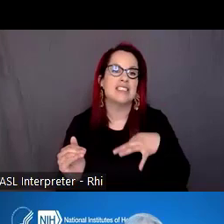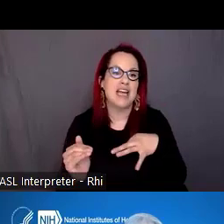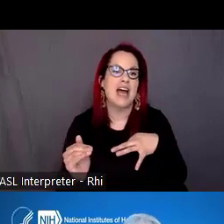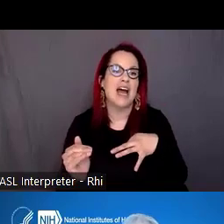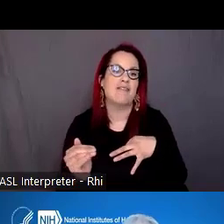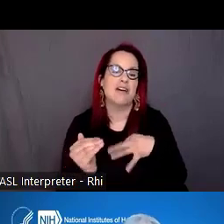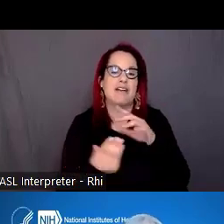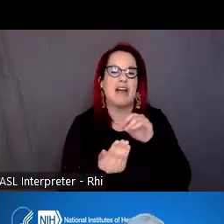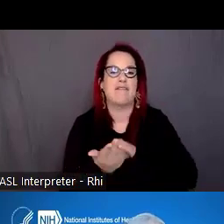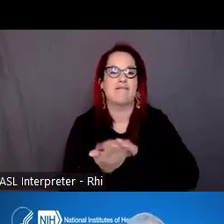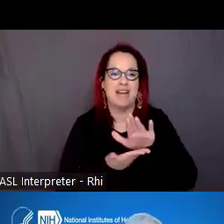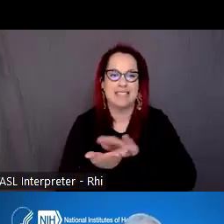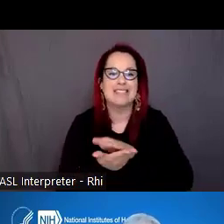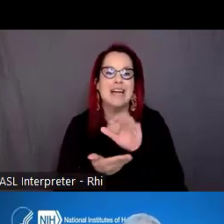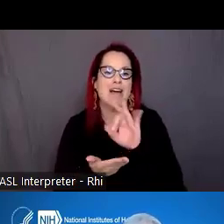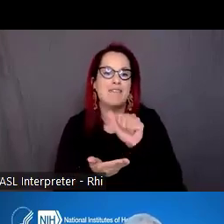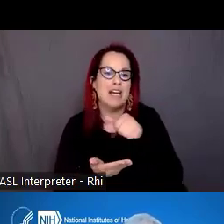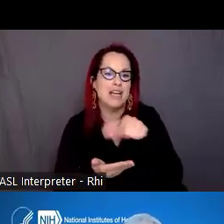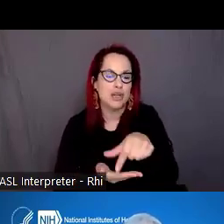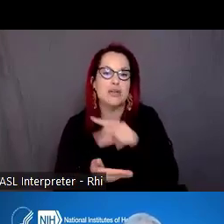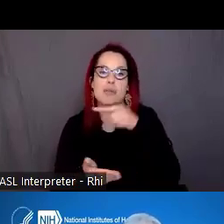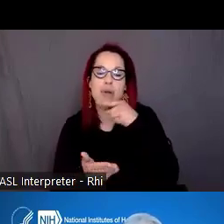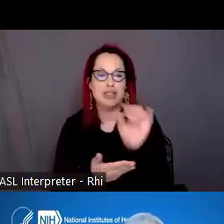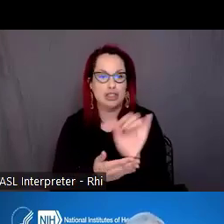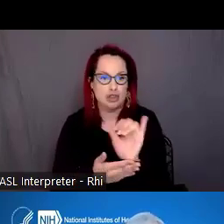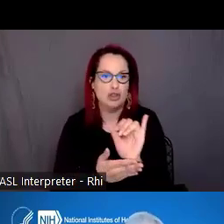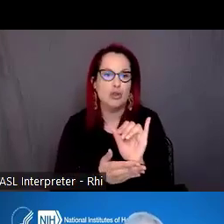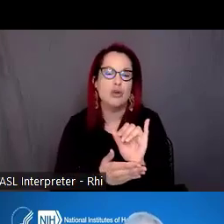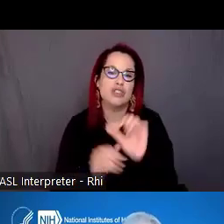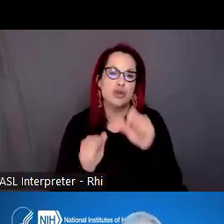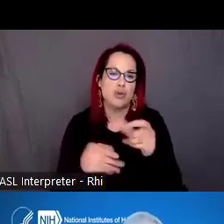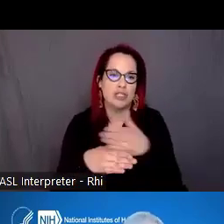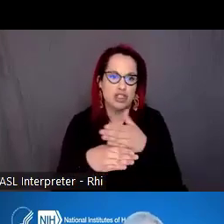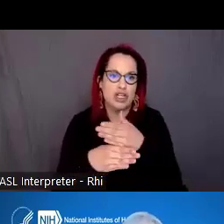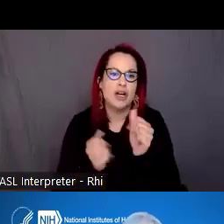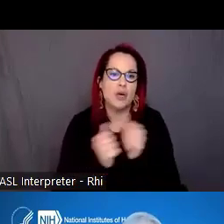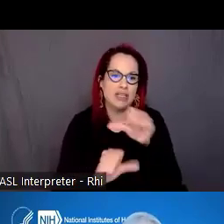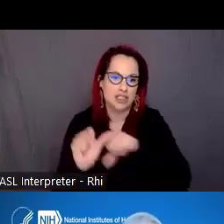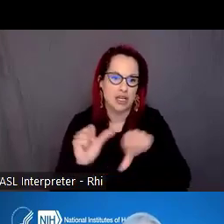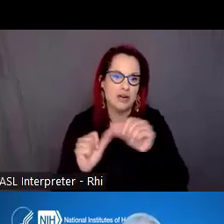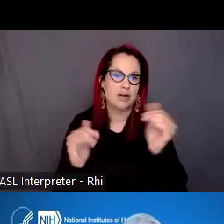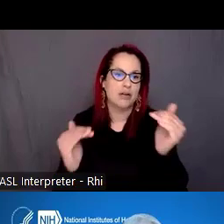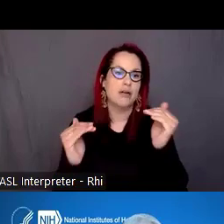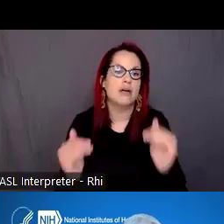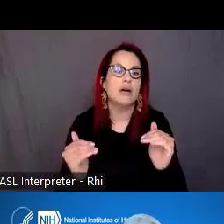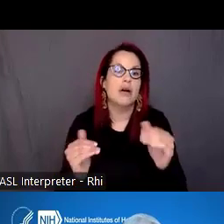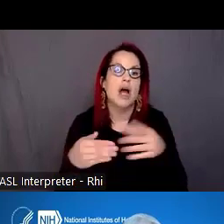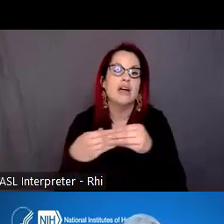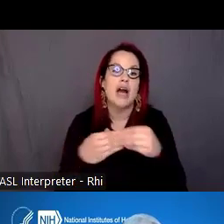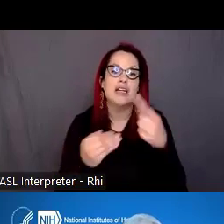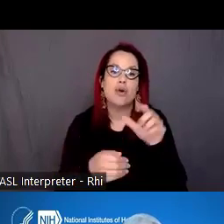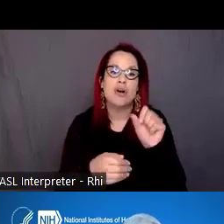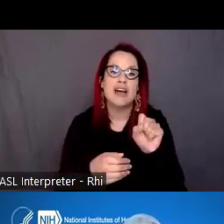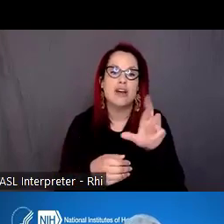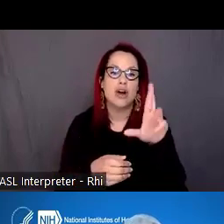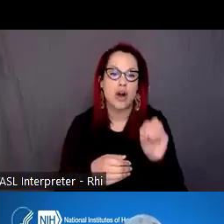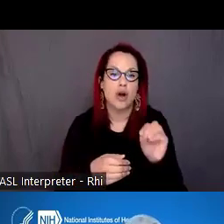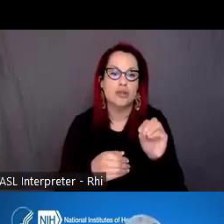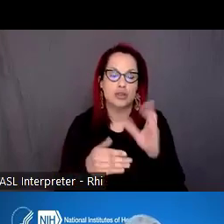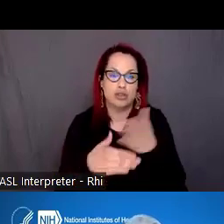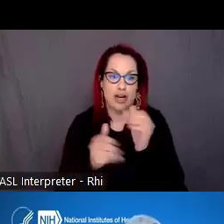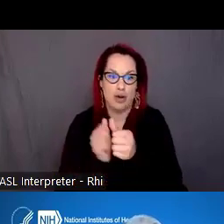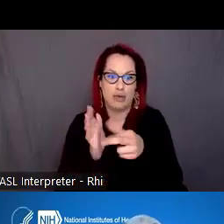from there, guidance for SROs to share with the reviewers, one-page fact sheets for SROs and program